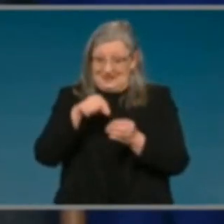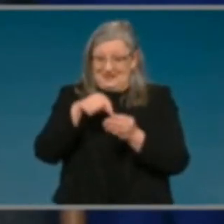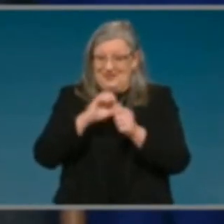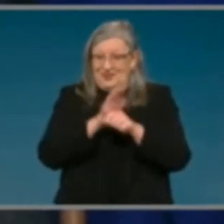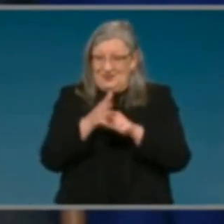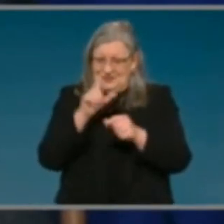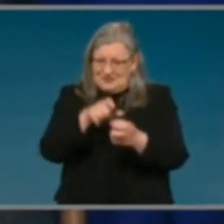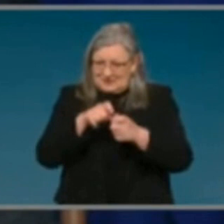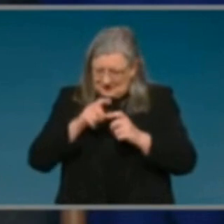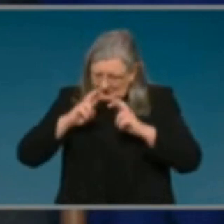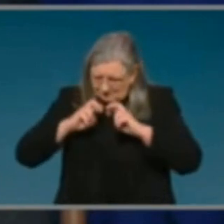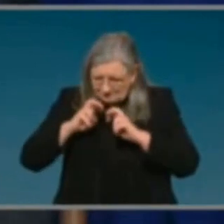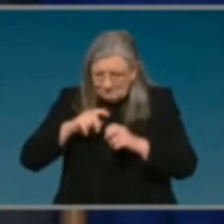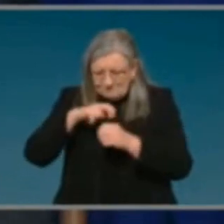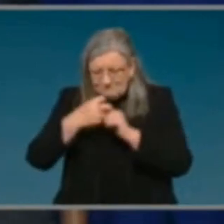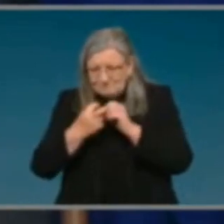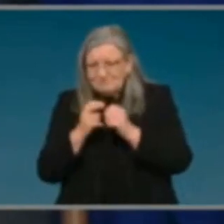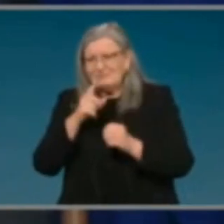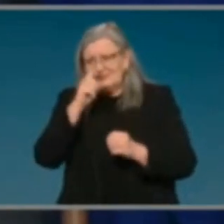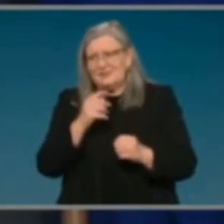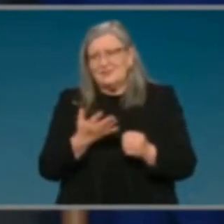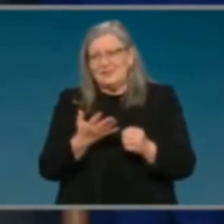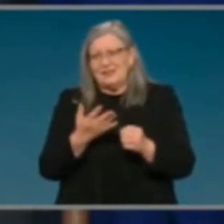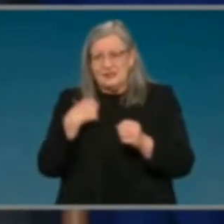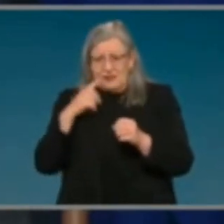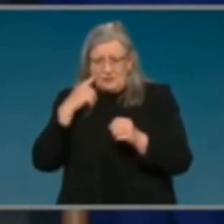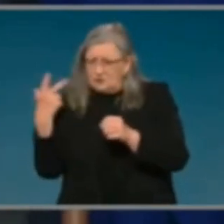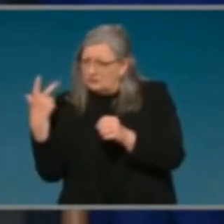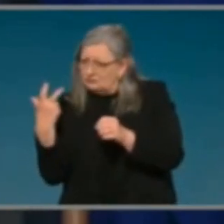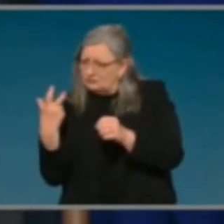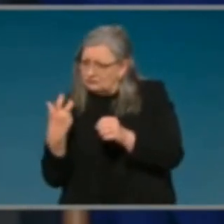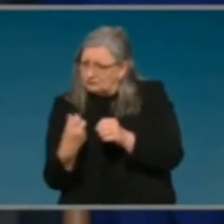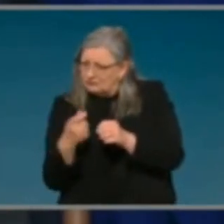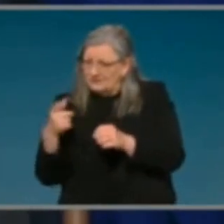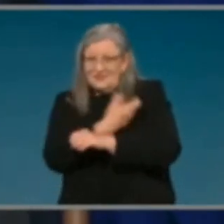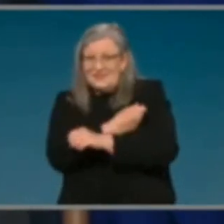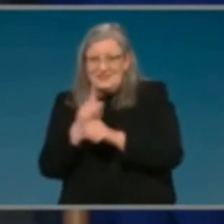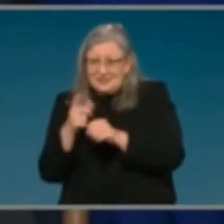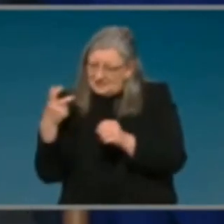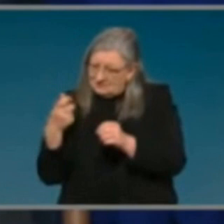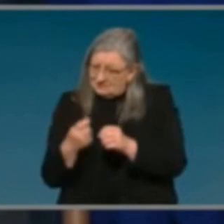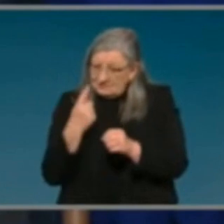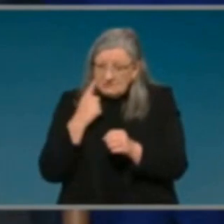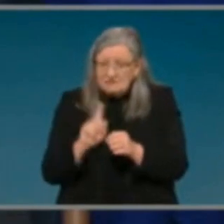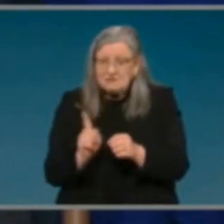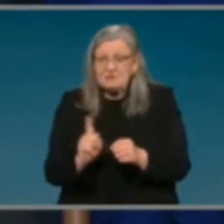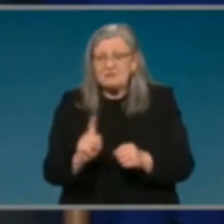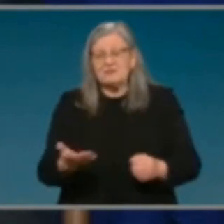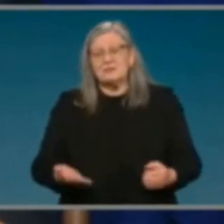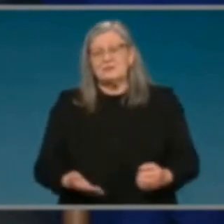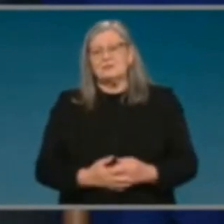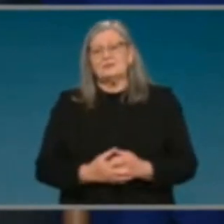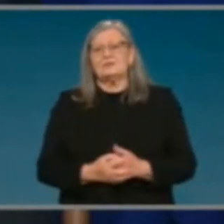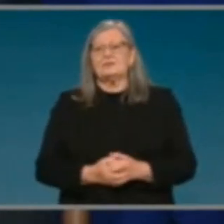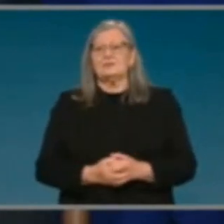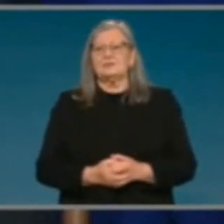diagnosed yesterday, and internationally. So we can do those first tests there, and then also look at what's happening longer. Well,